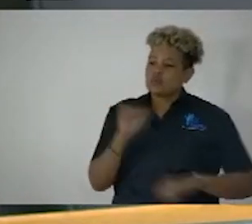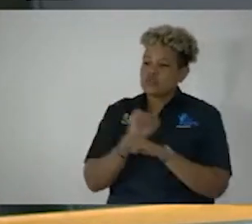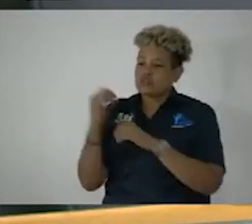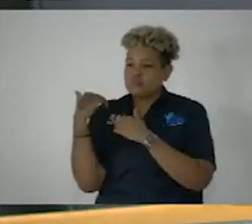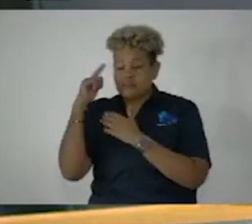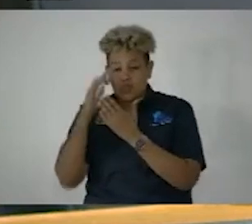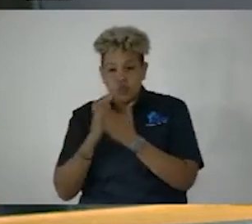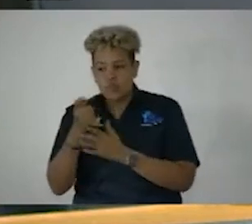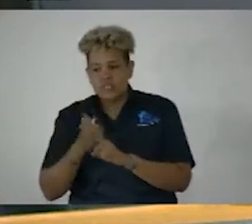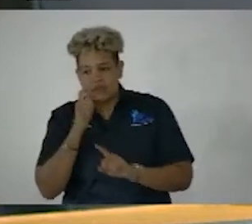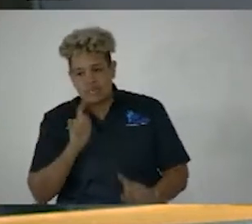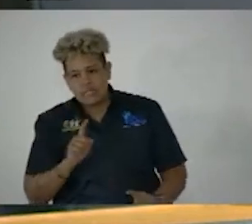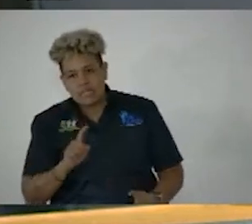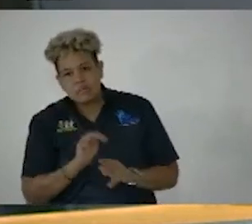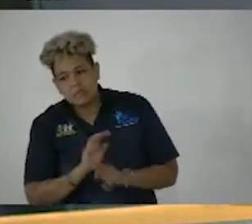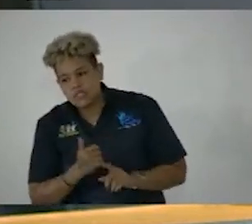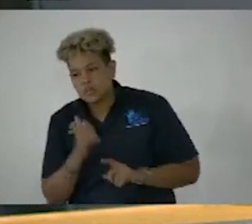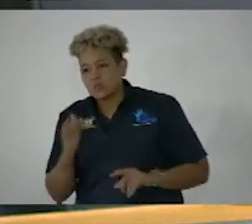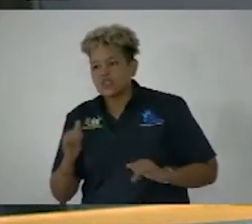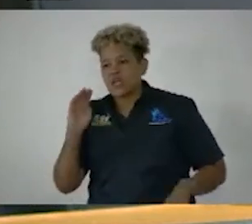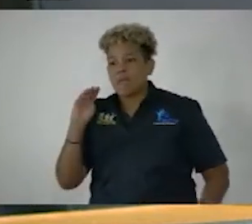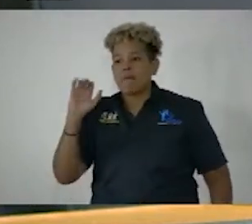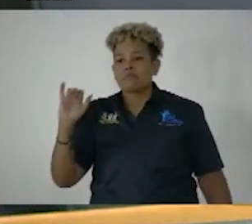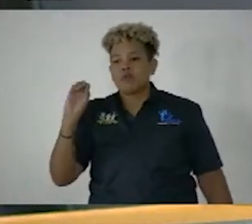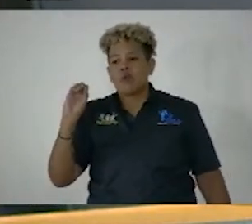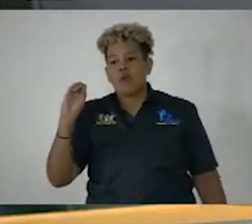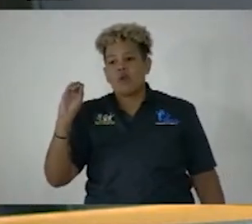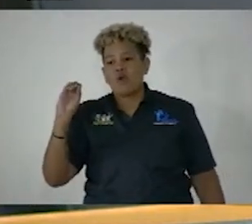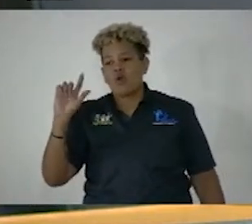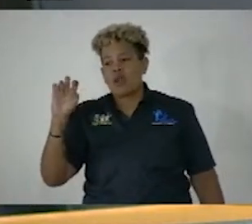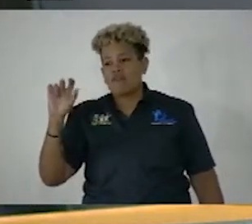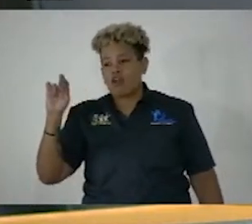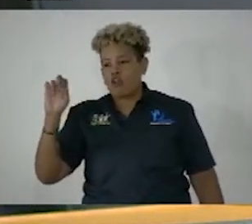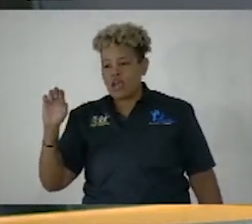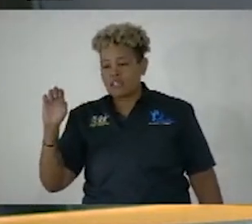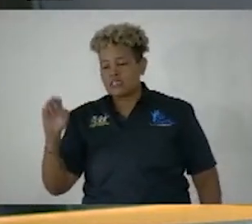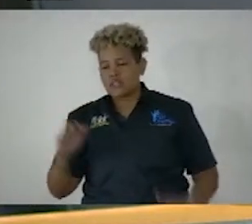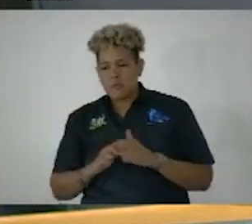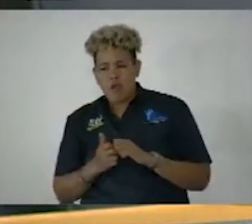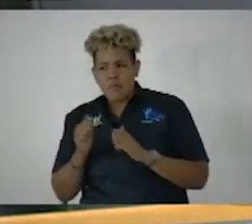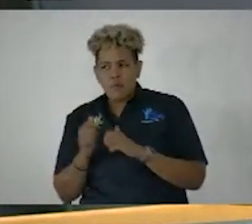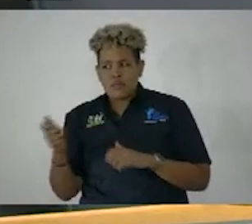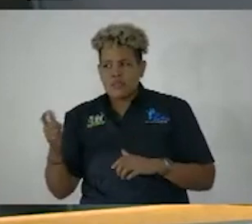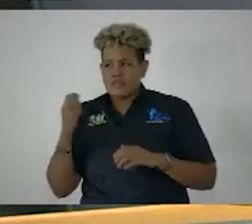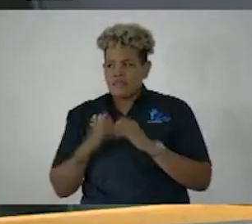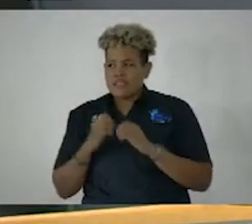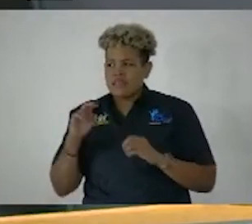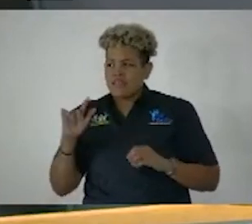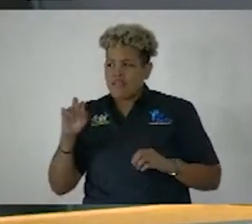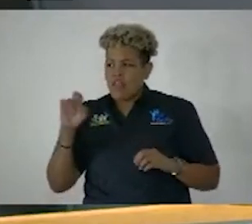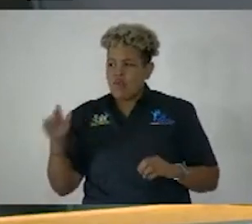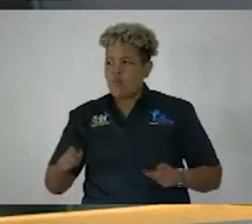it through the attending minister, which is Olivia Babsy-Grange, Minister Grange. The problem, though, is that while you have the